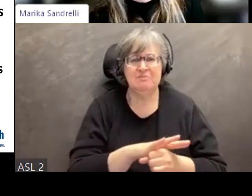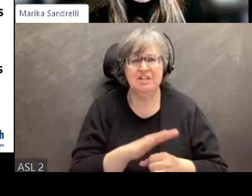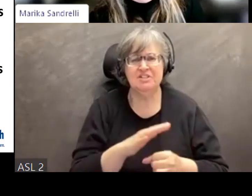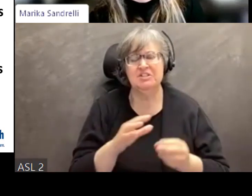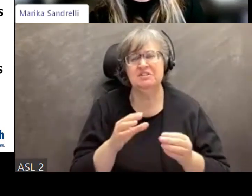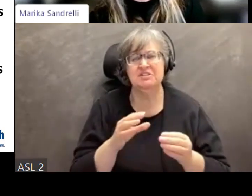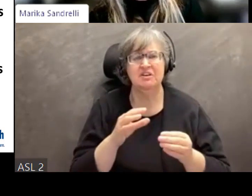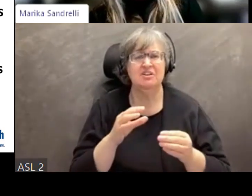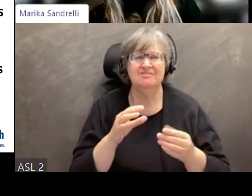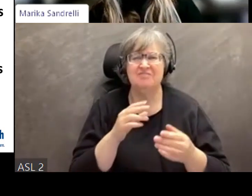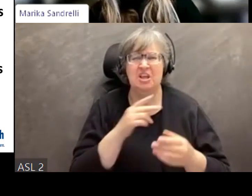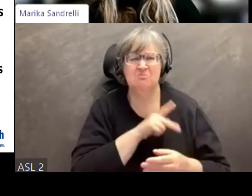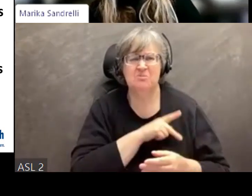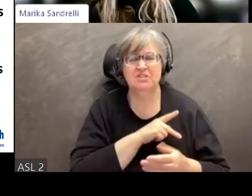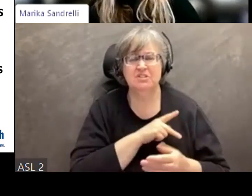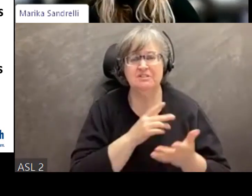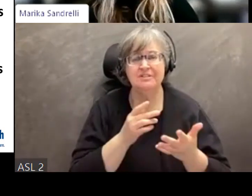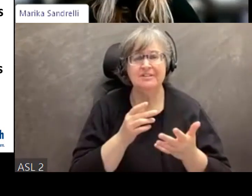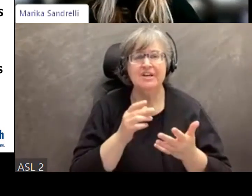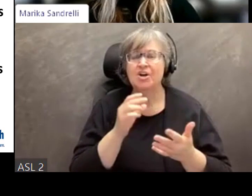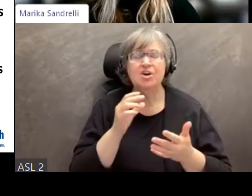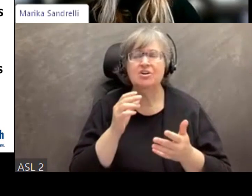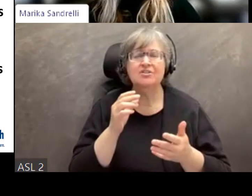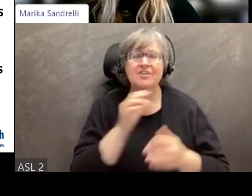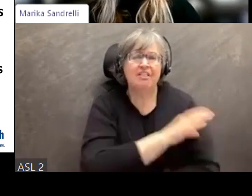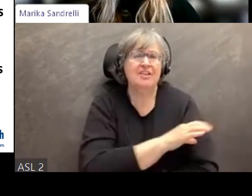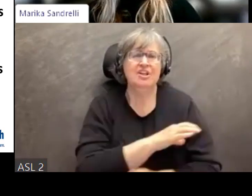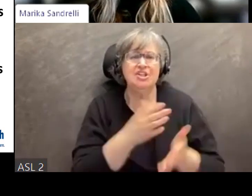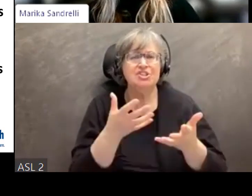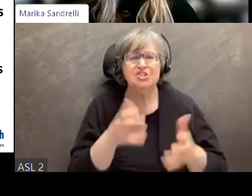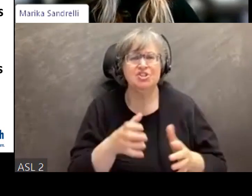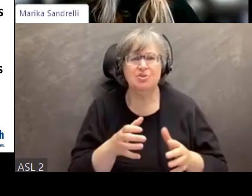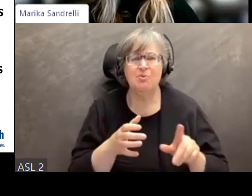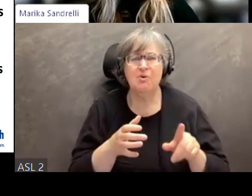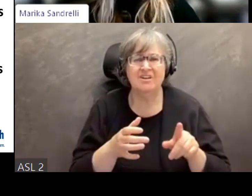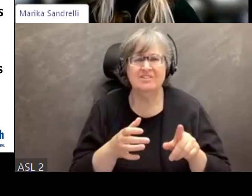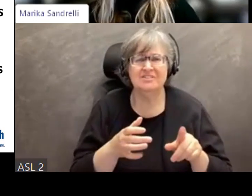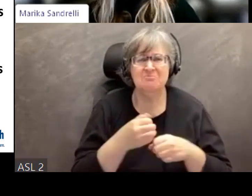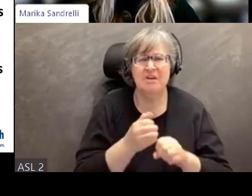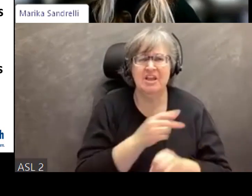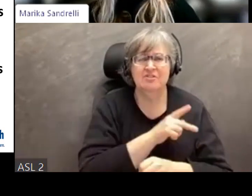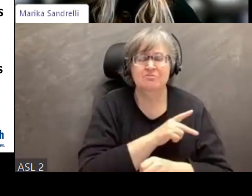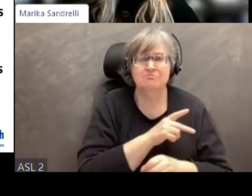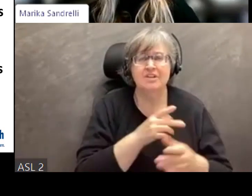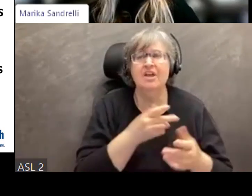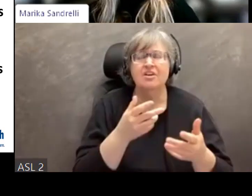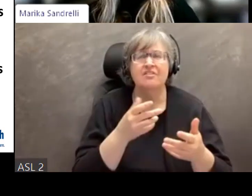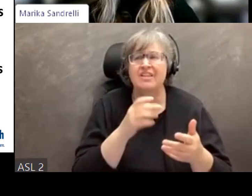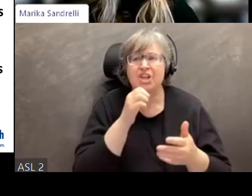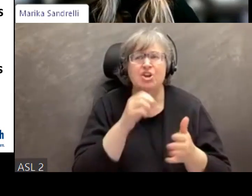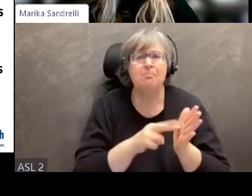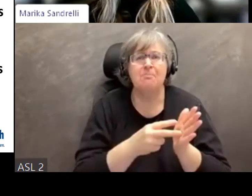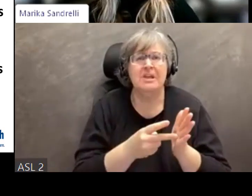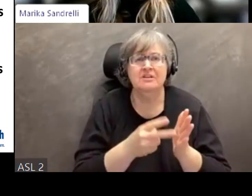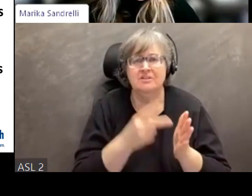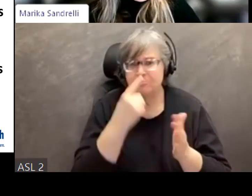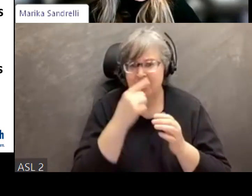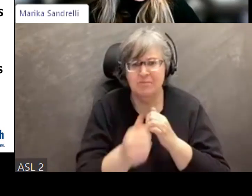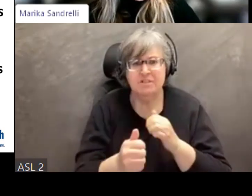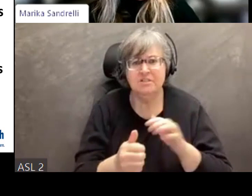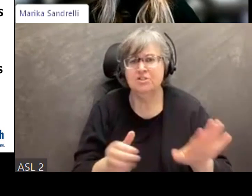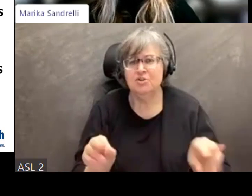Sometimes clinicians, not out of maliciousness, but maybe have pictures of their children or